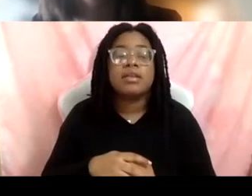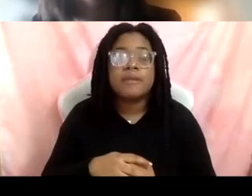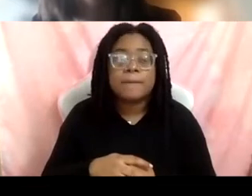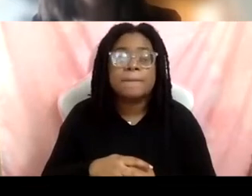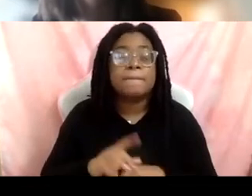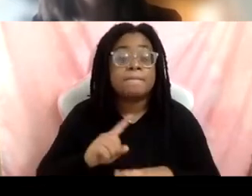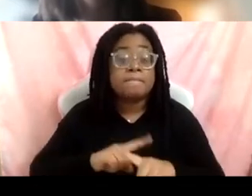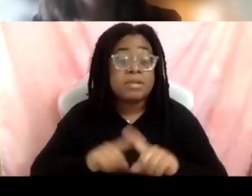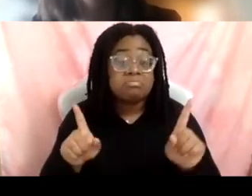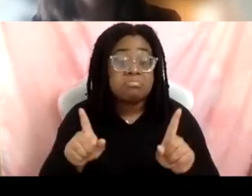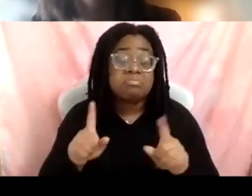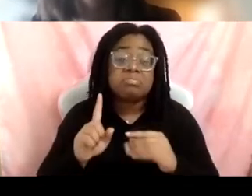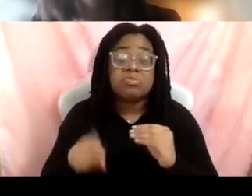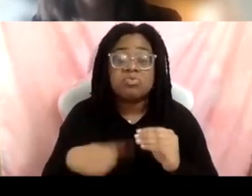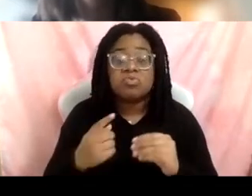But about